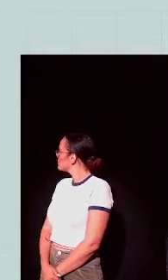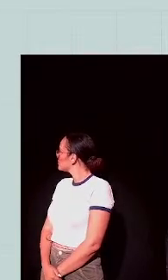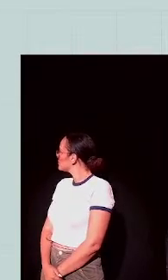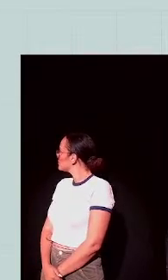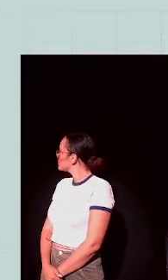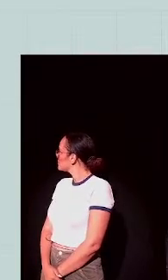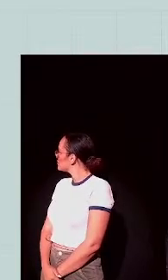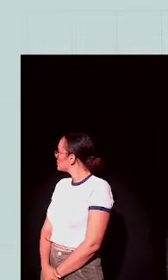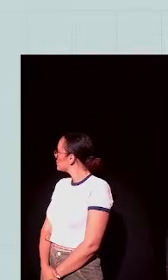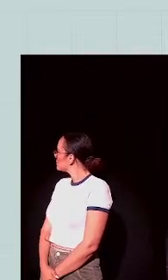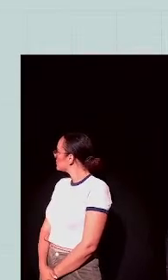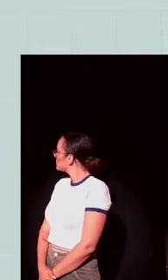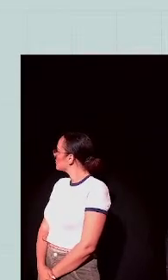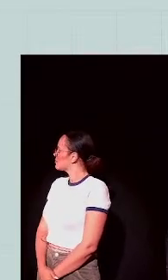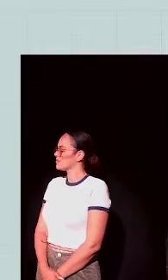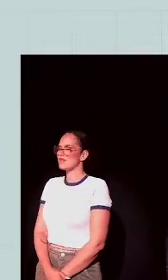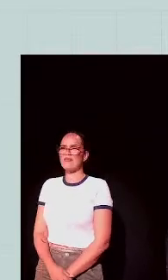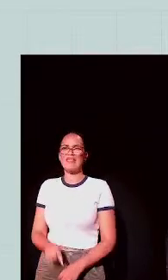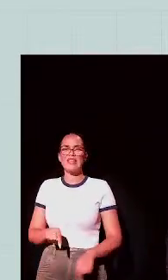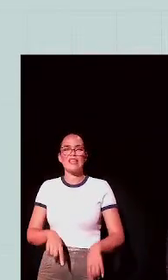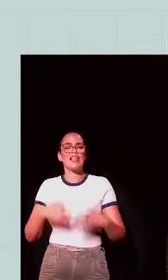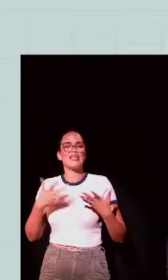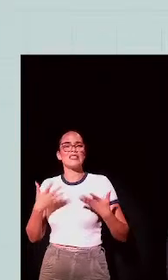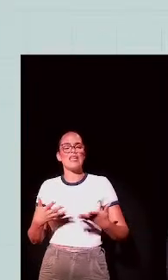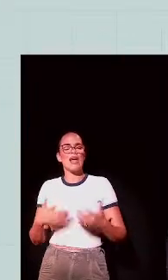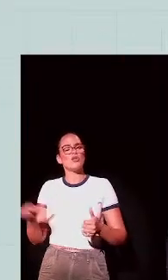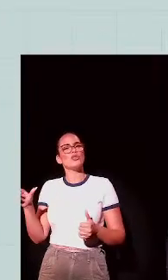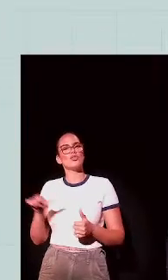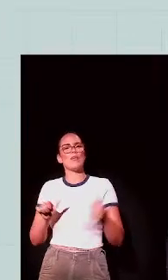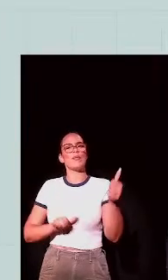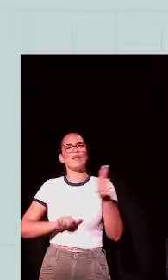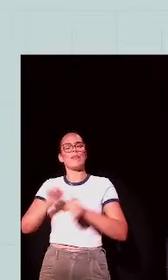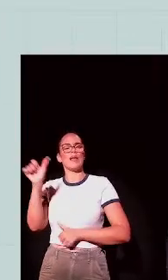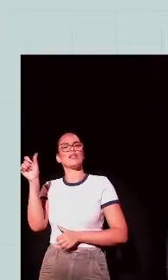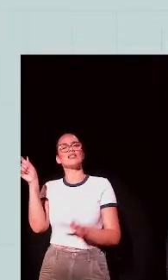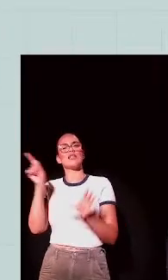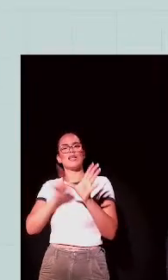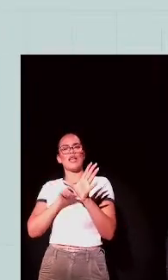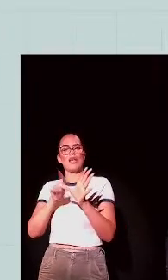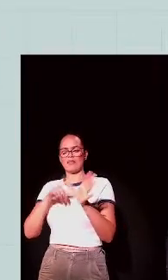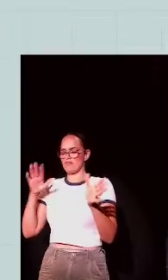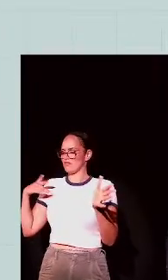And these should be the best years of my